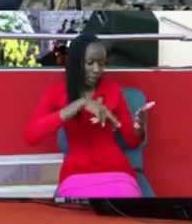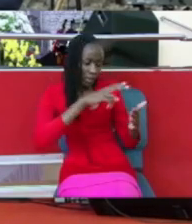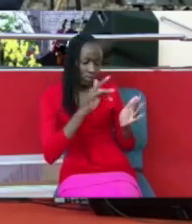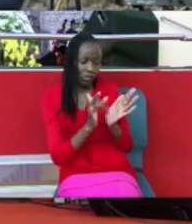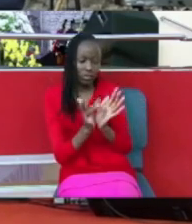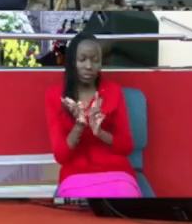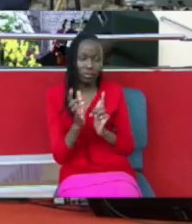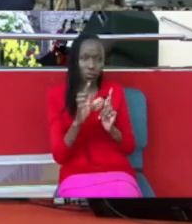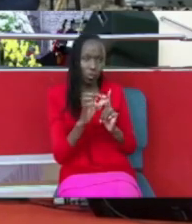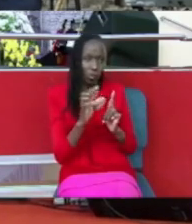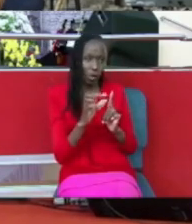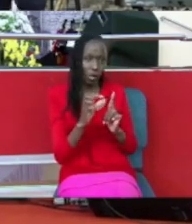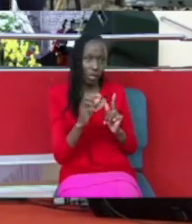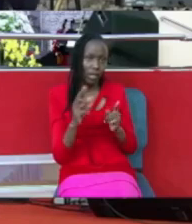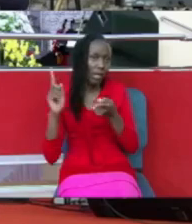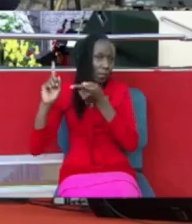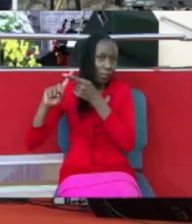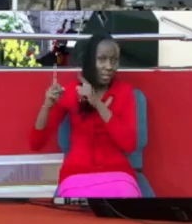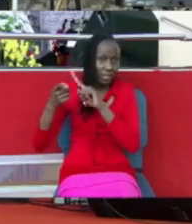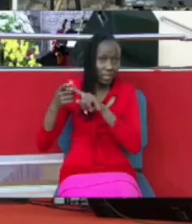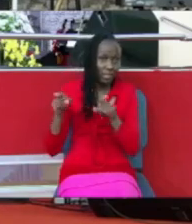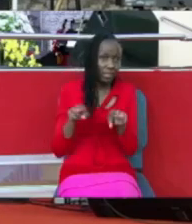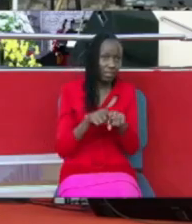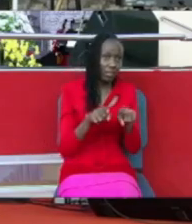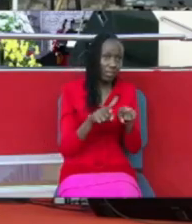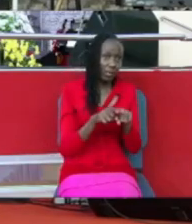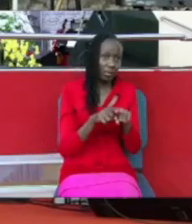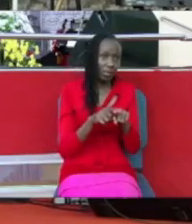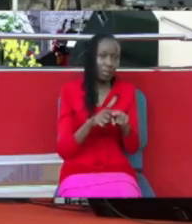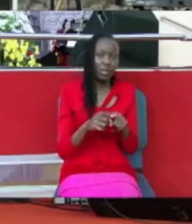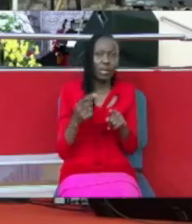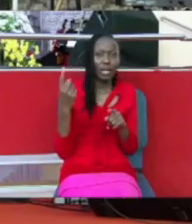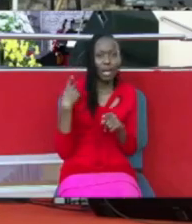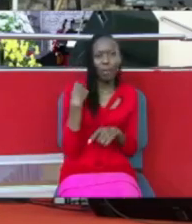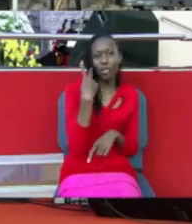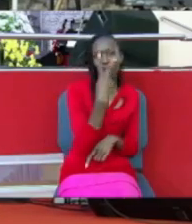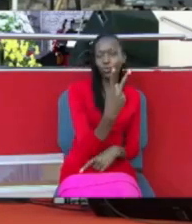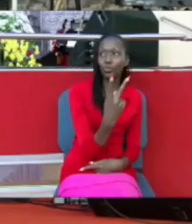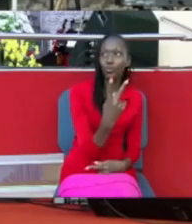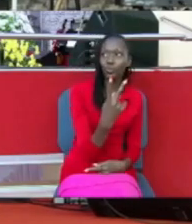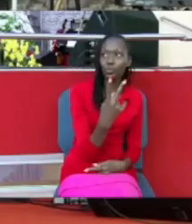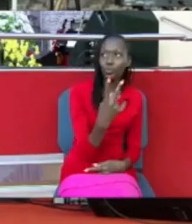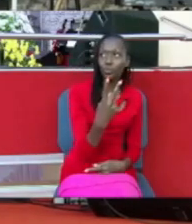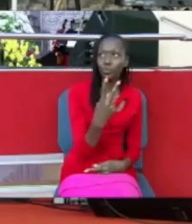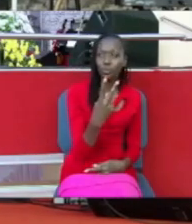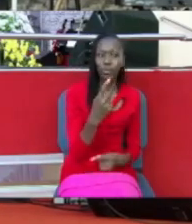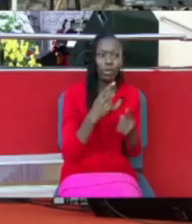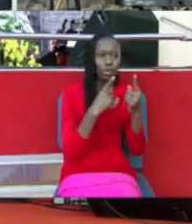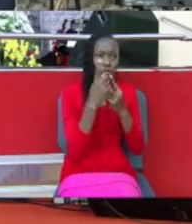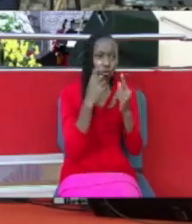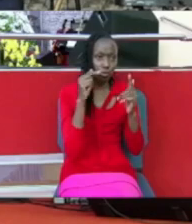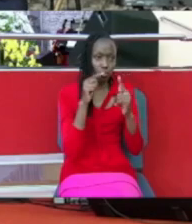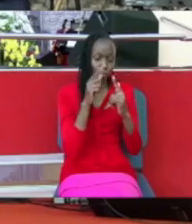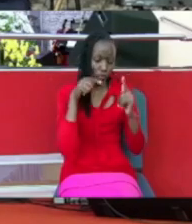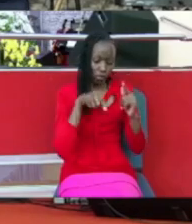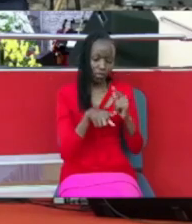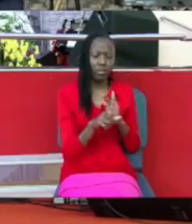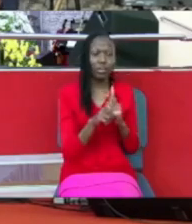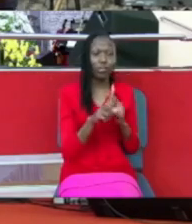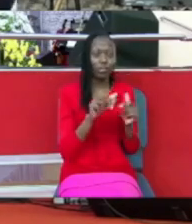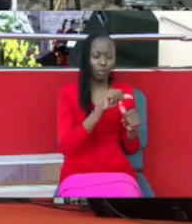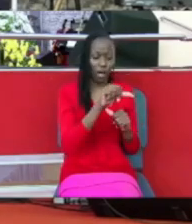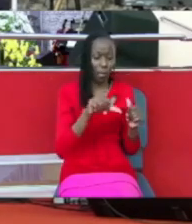neno. Meditate on the same. Tafakari lile neno. Step two. Hatua ya pili. Talk to yourself about the word.